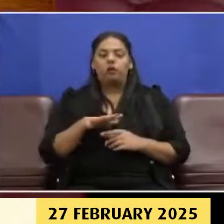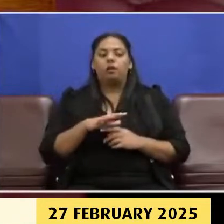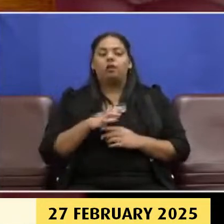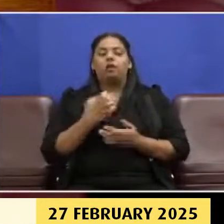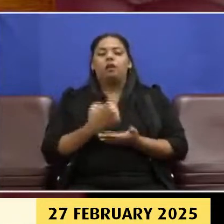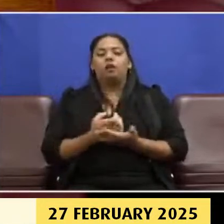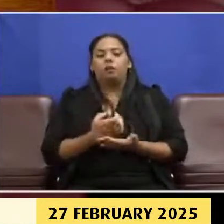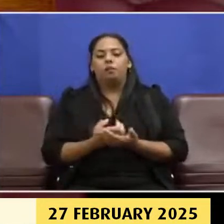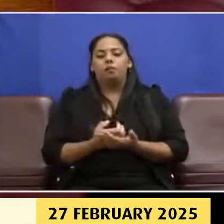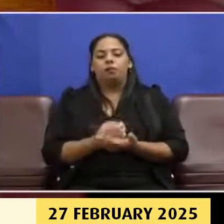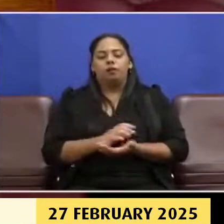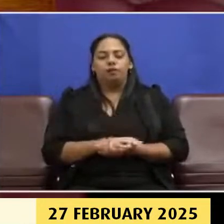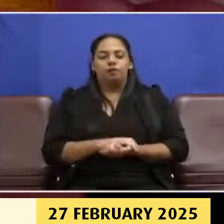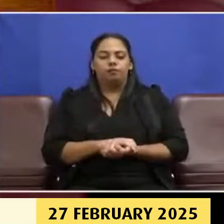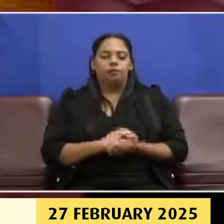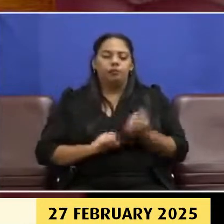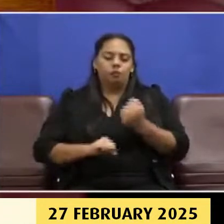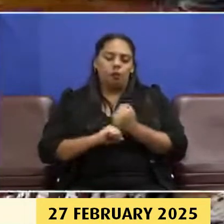level. Thank you.